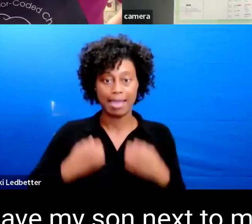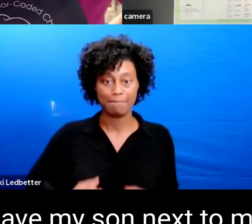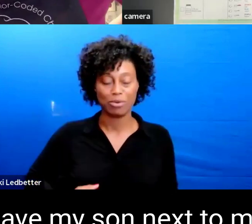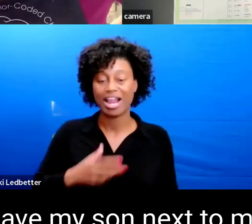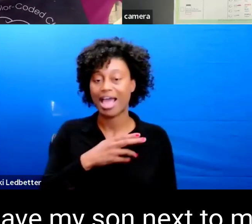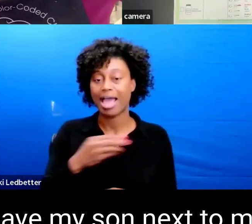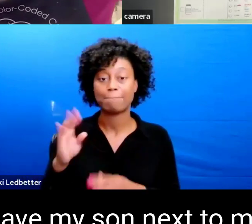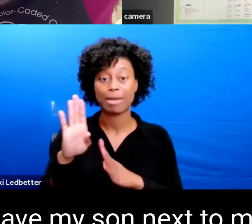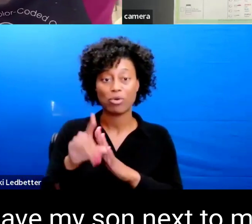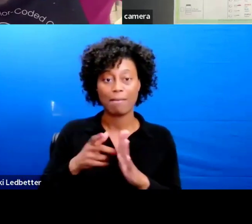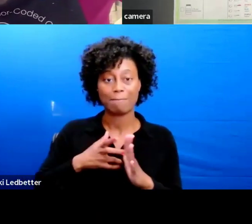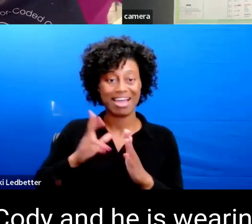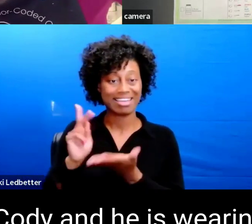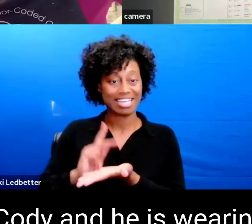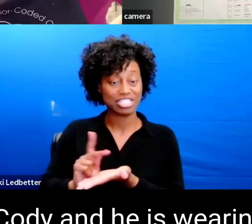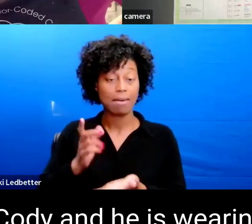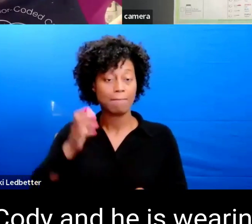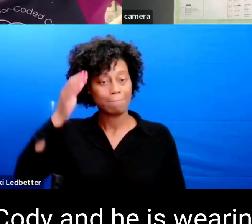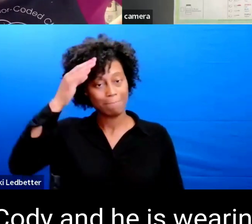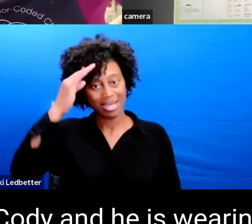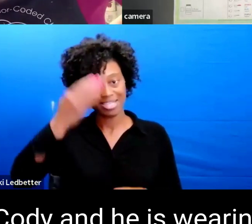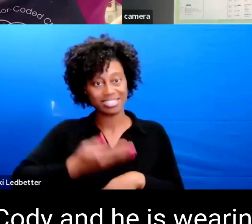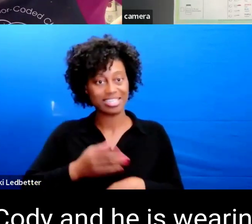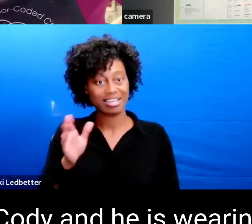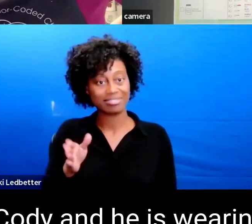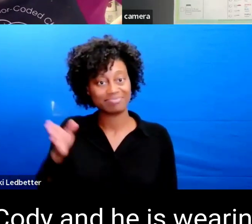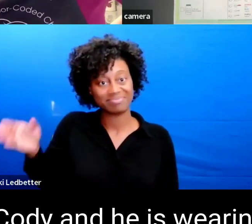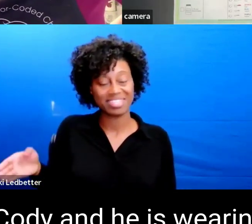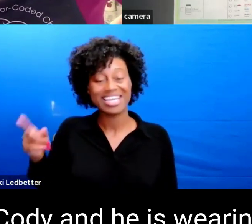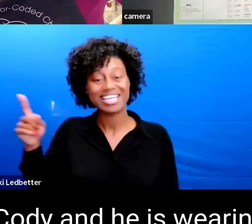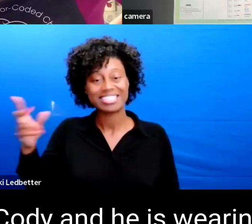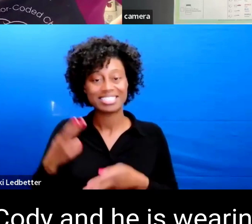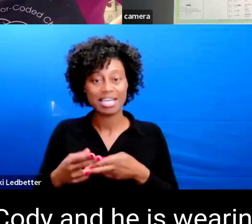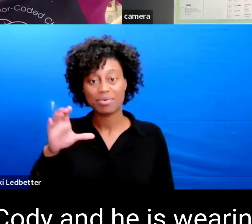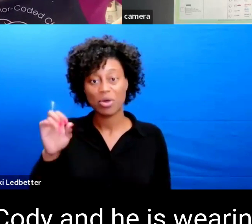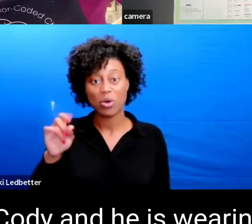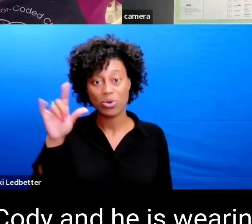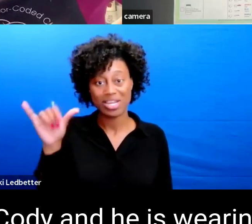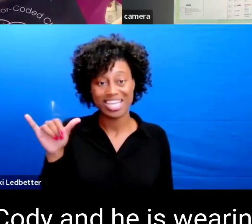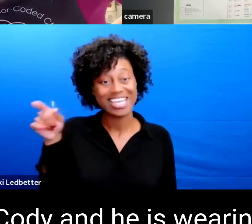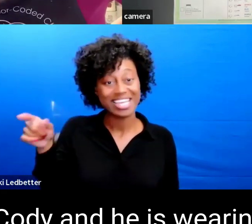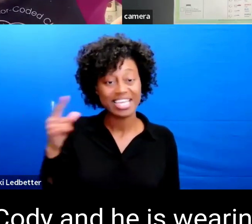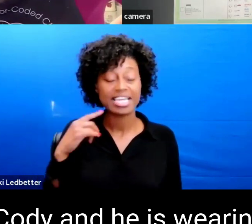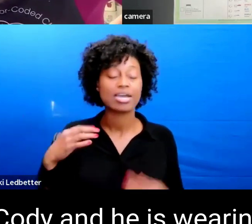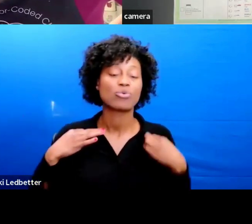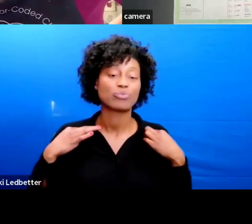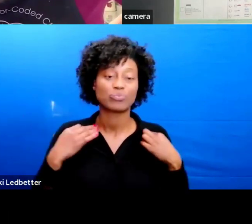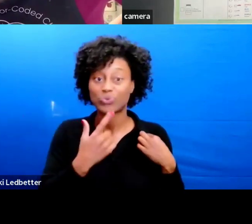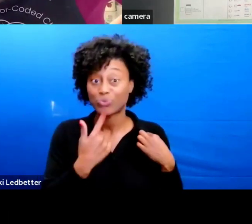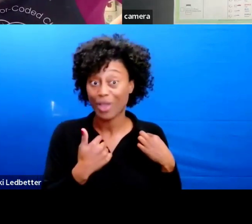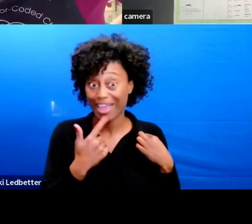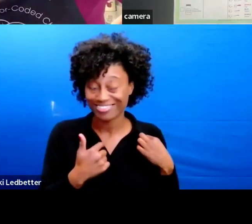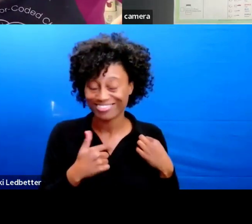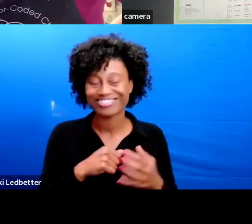my son next to me. His name is Cody, and he is wearing a red shirt.